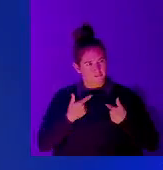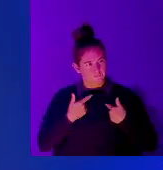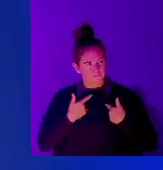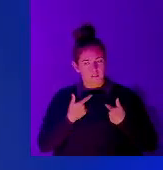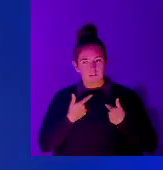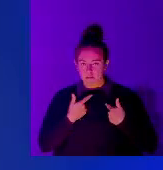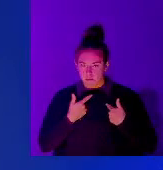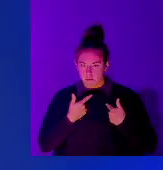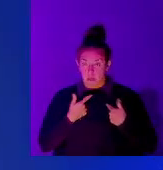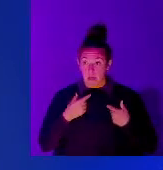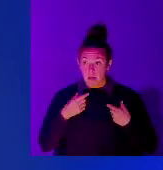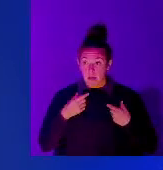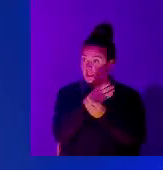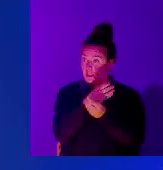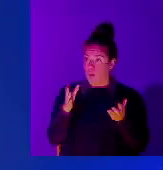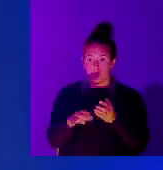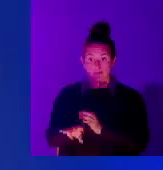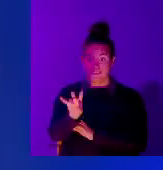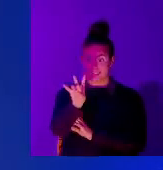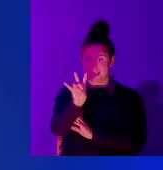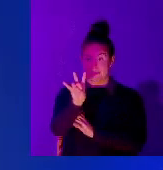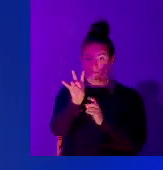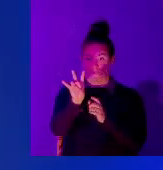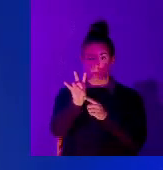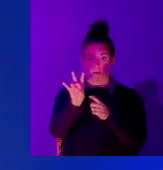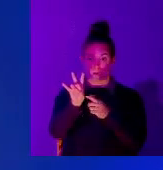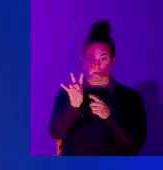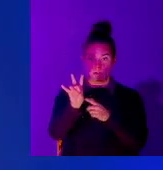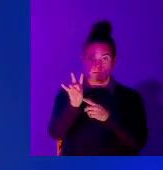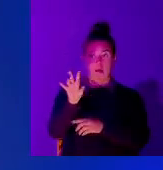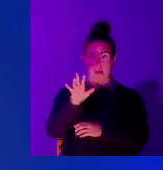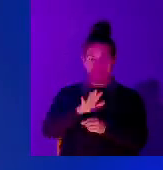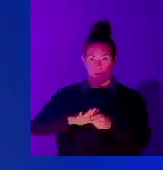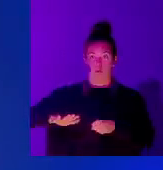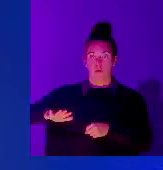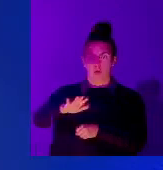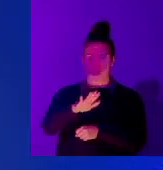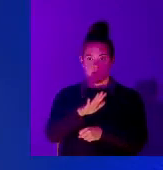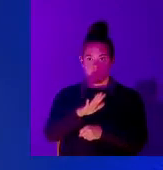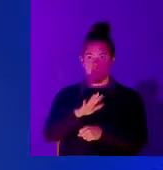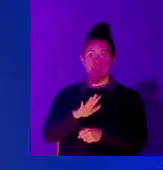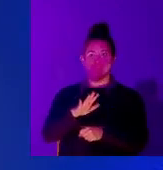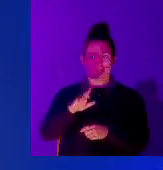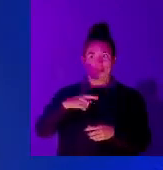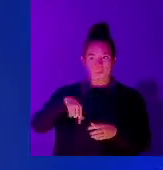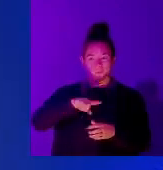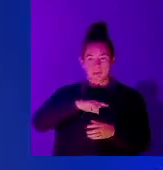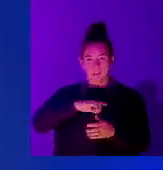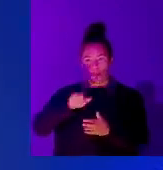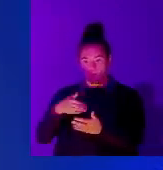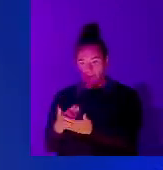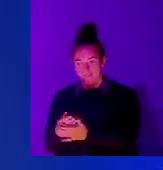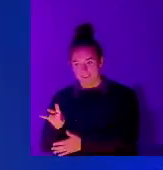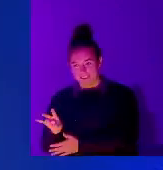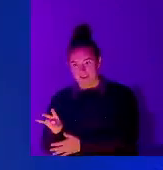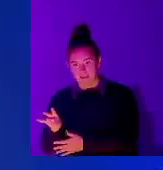different areas here. By the time we get to seven, you're going to forget about one or two or